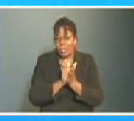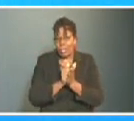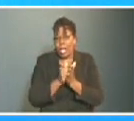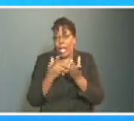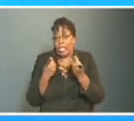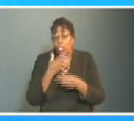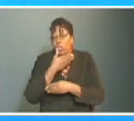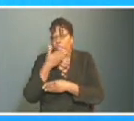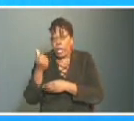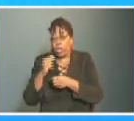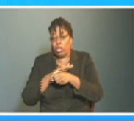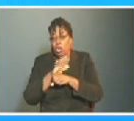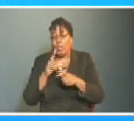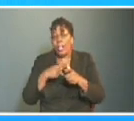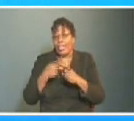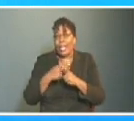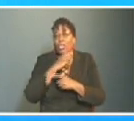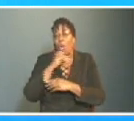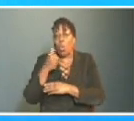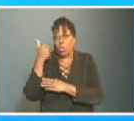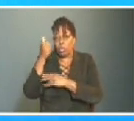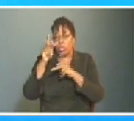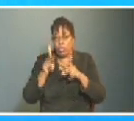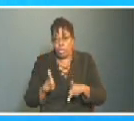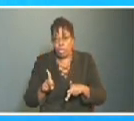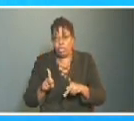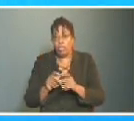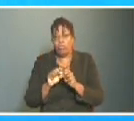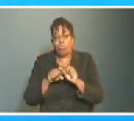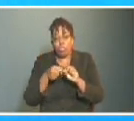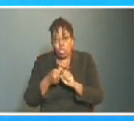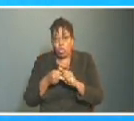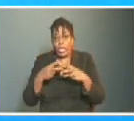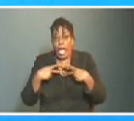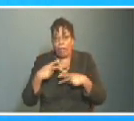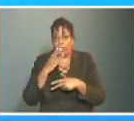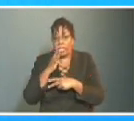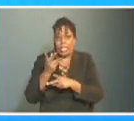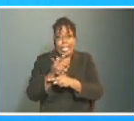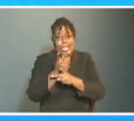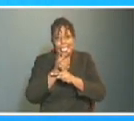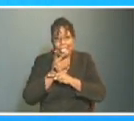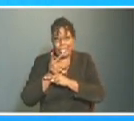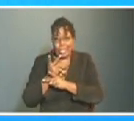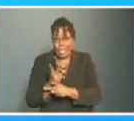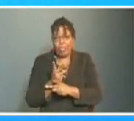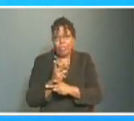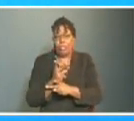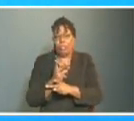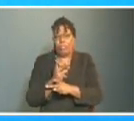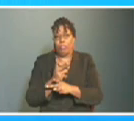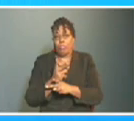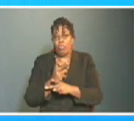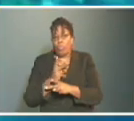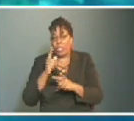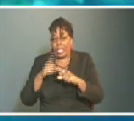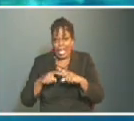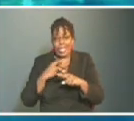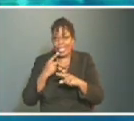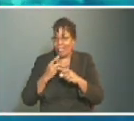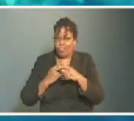better with COVID than older persons. And so we have to be careful. We can't necessarily extrapolate it across the